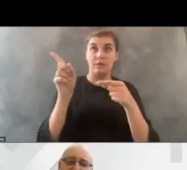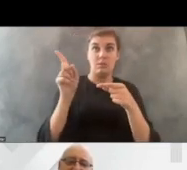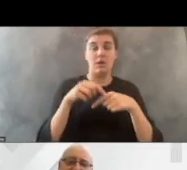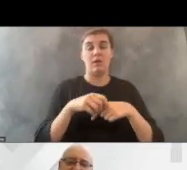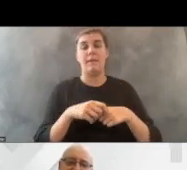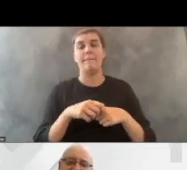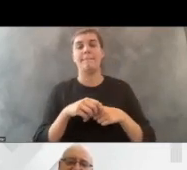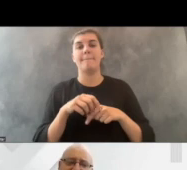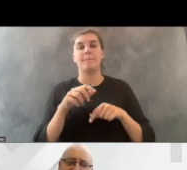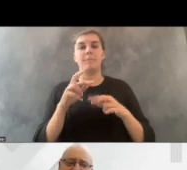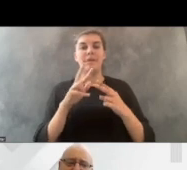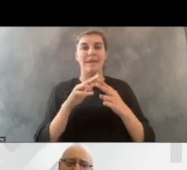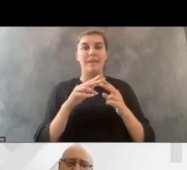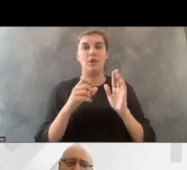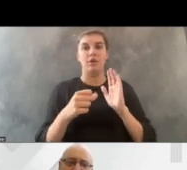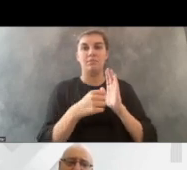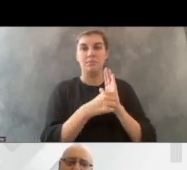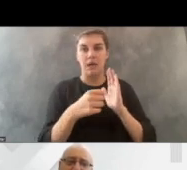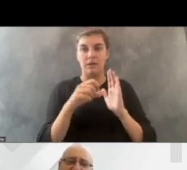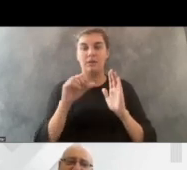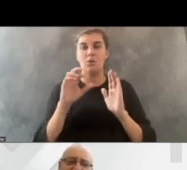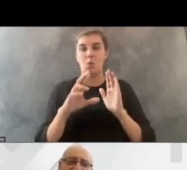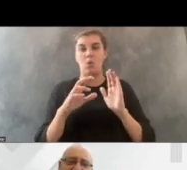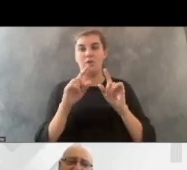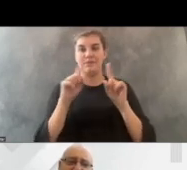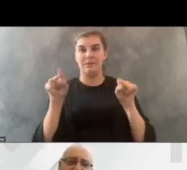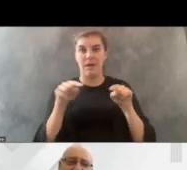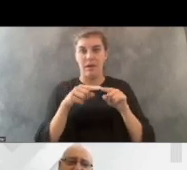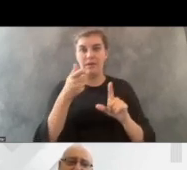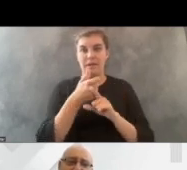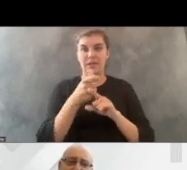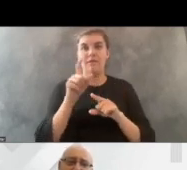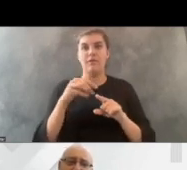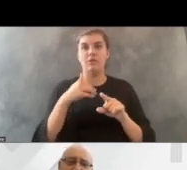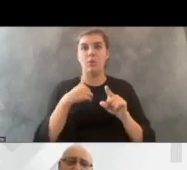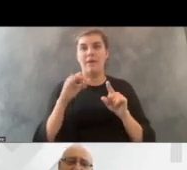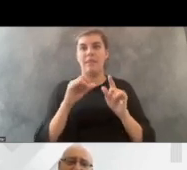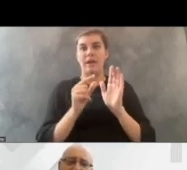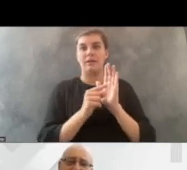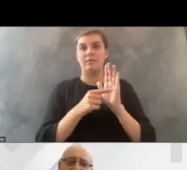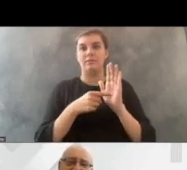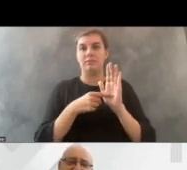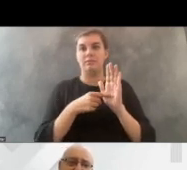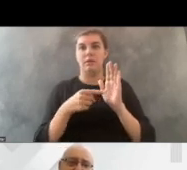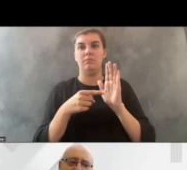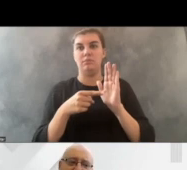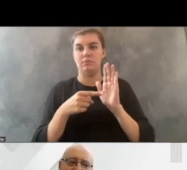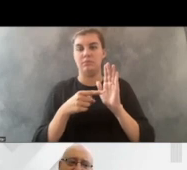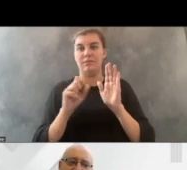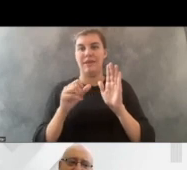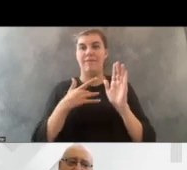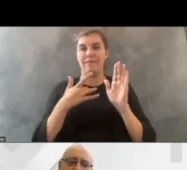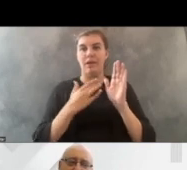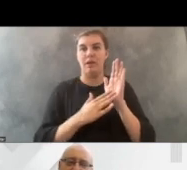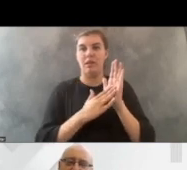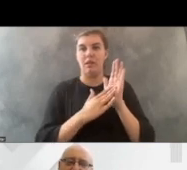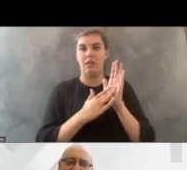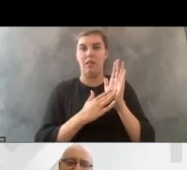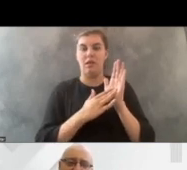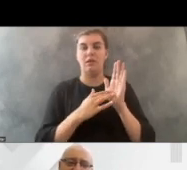edge must be no more than 15 inches above the pedestrian circulation path, which means that it's cane